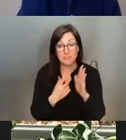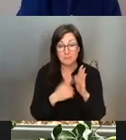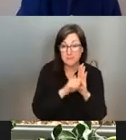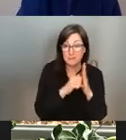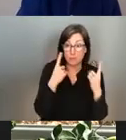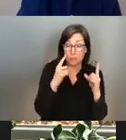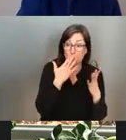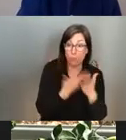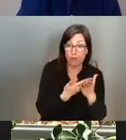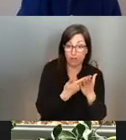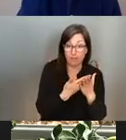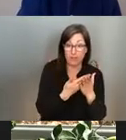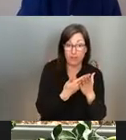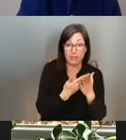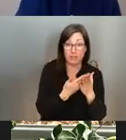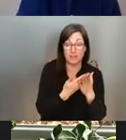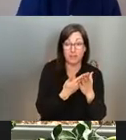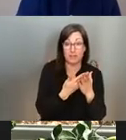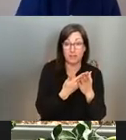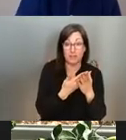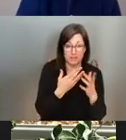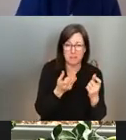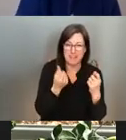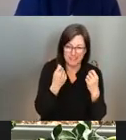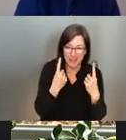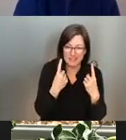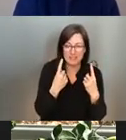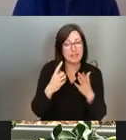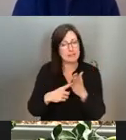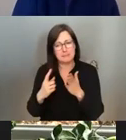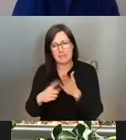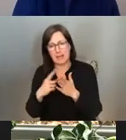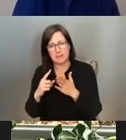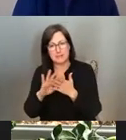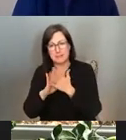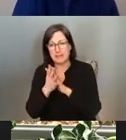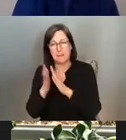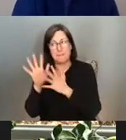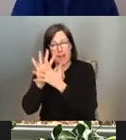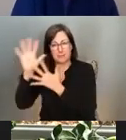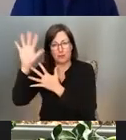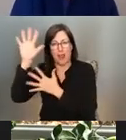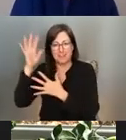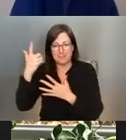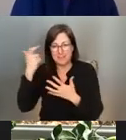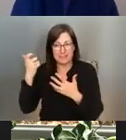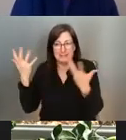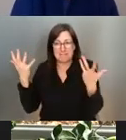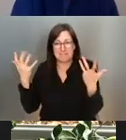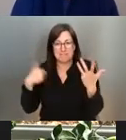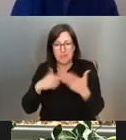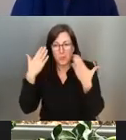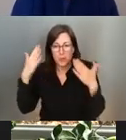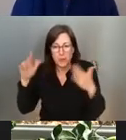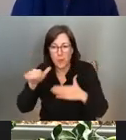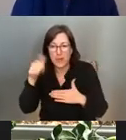for structure during the day that makes sense. And sometimes they become very abstract because we don't know what else